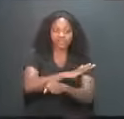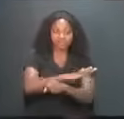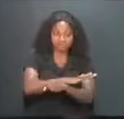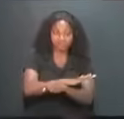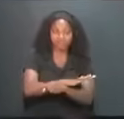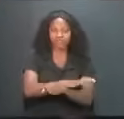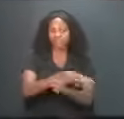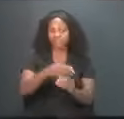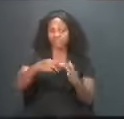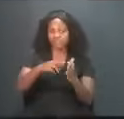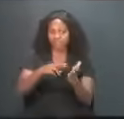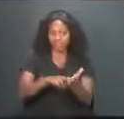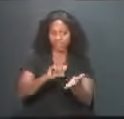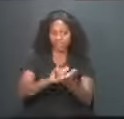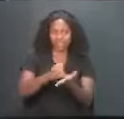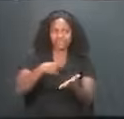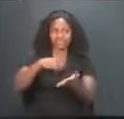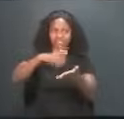entire report has having been